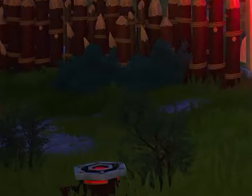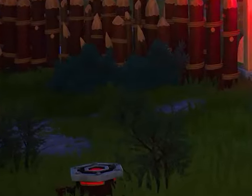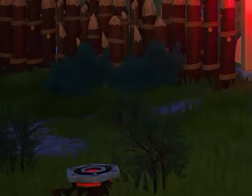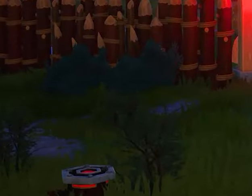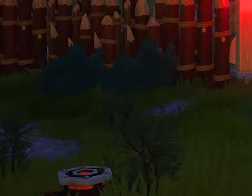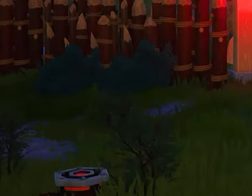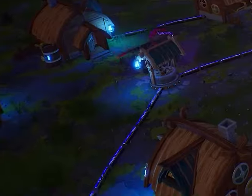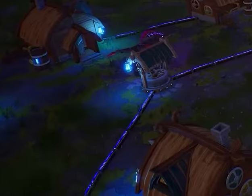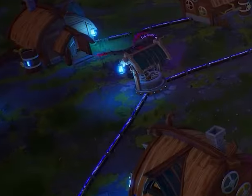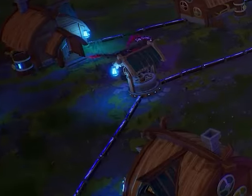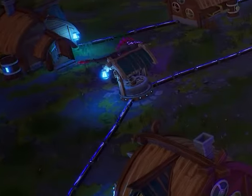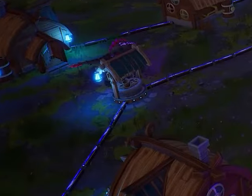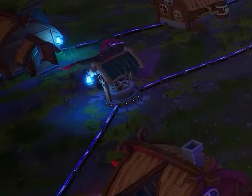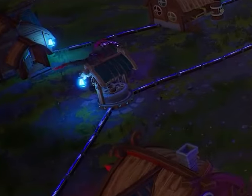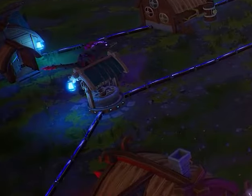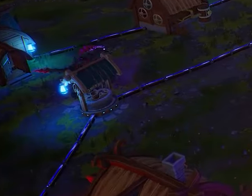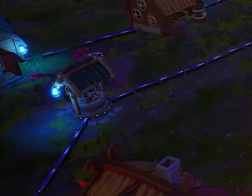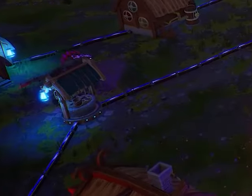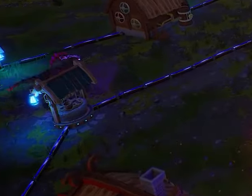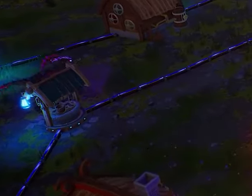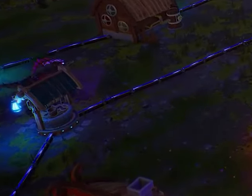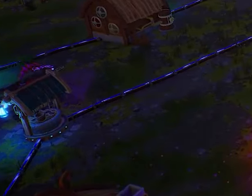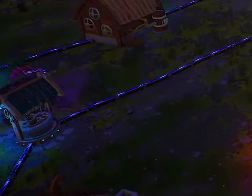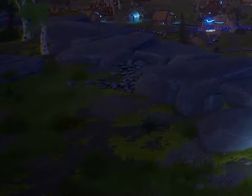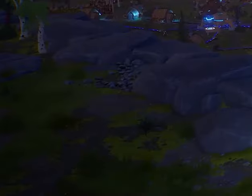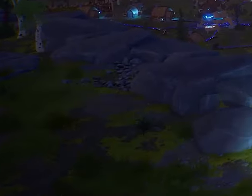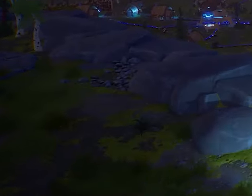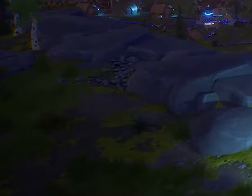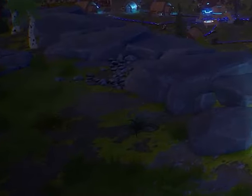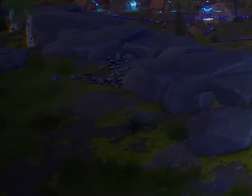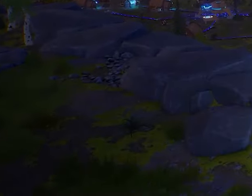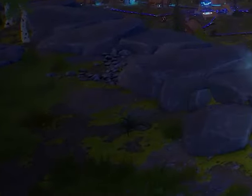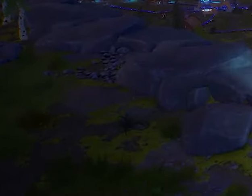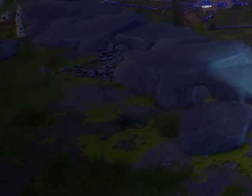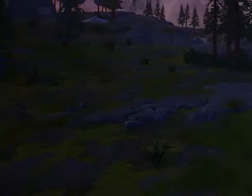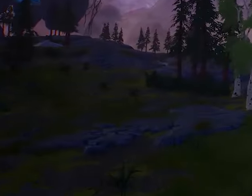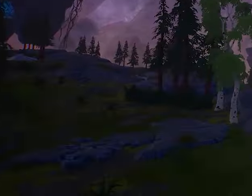Perhaps because each nightfall feels like it might be your last.